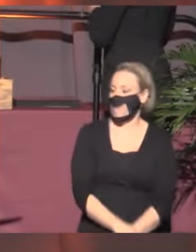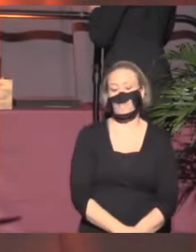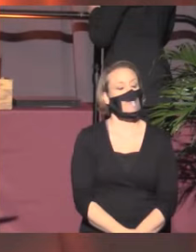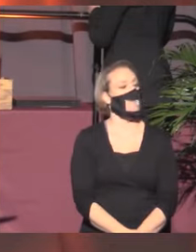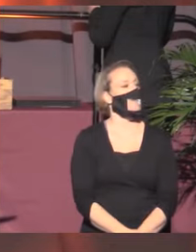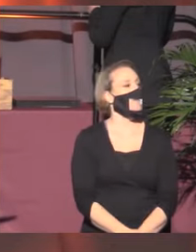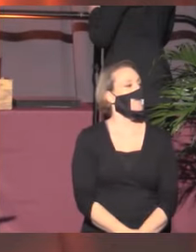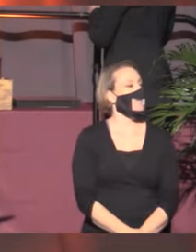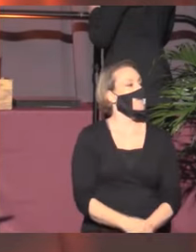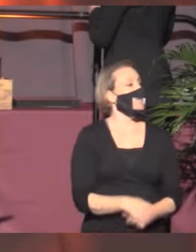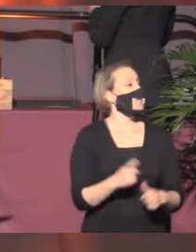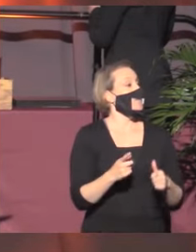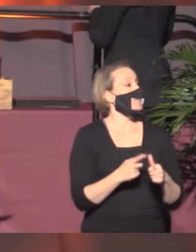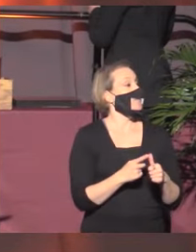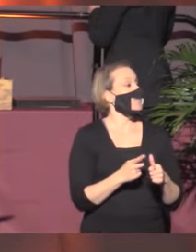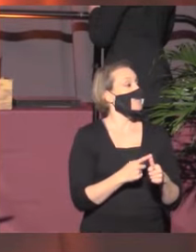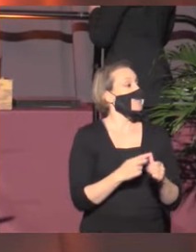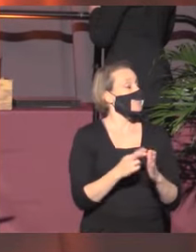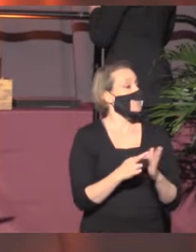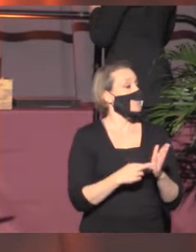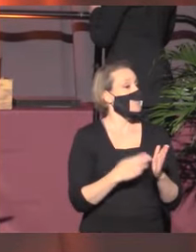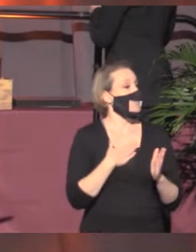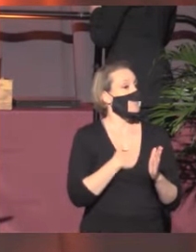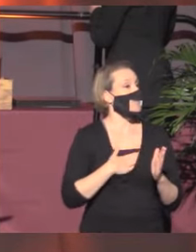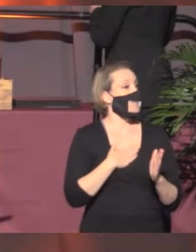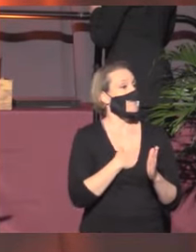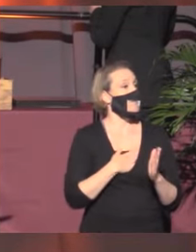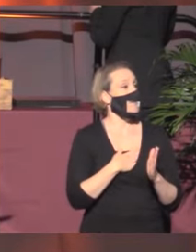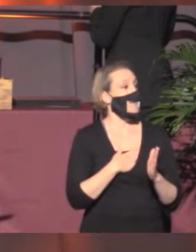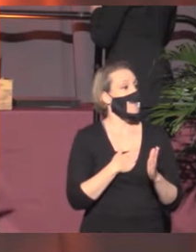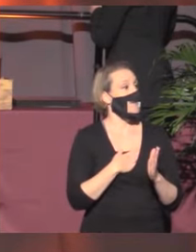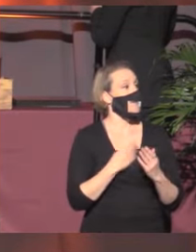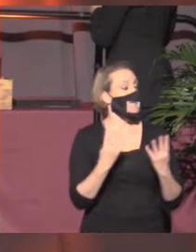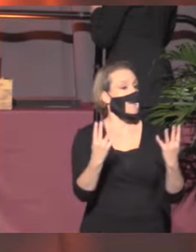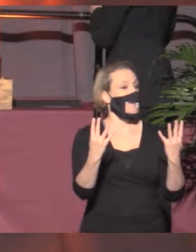First row of graduates, will you please come forward, and the rest of you may be seated.